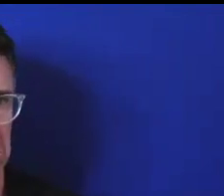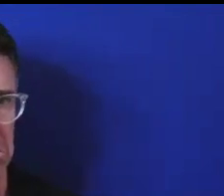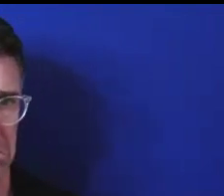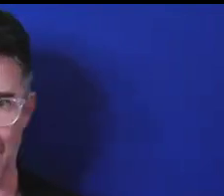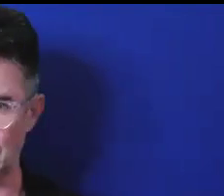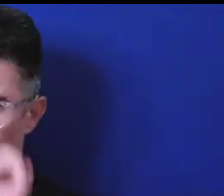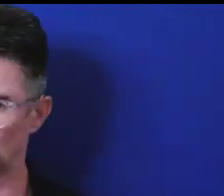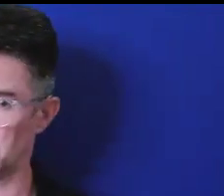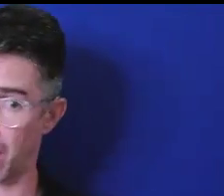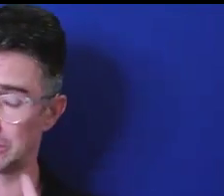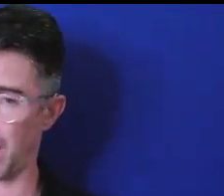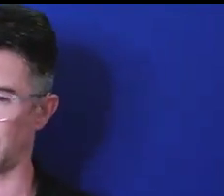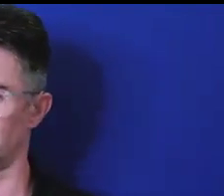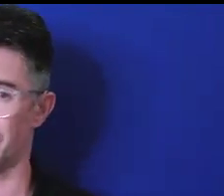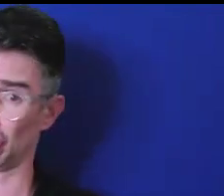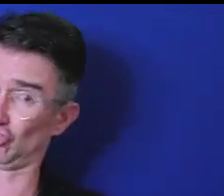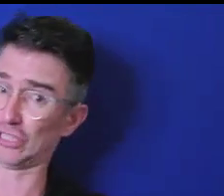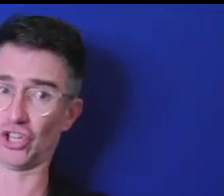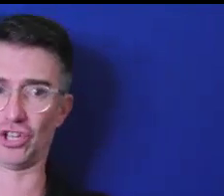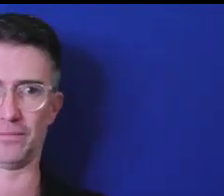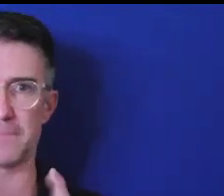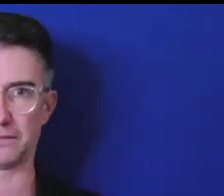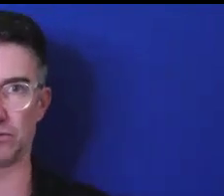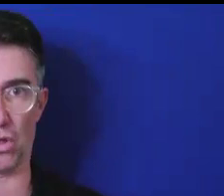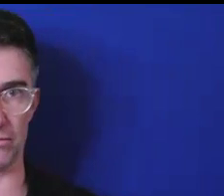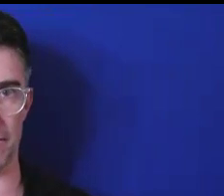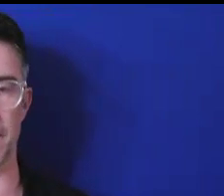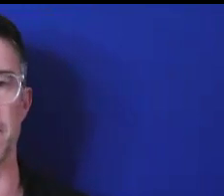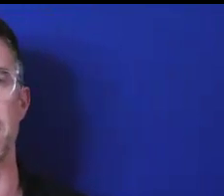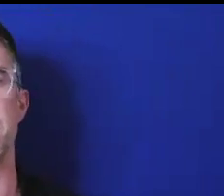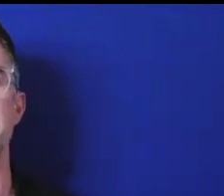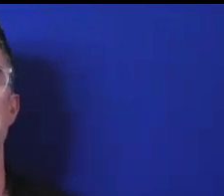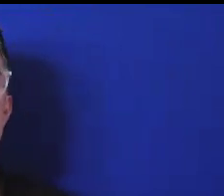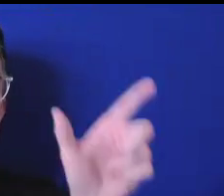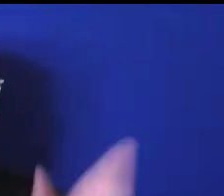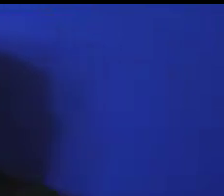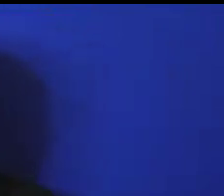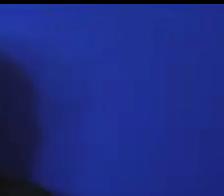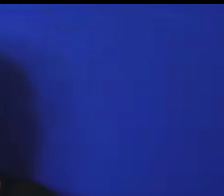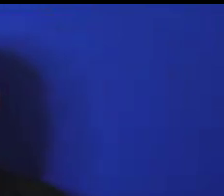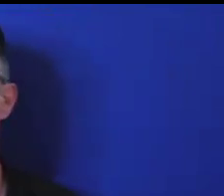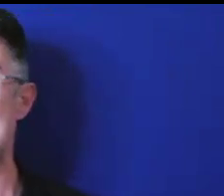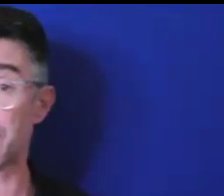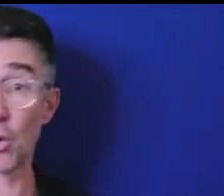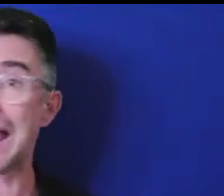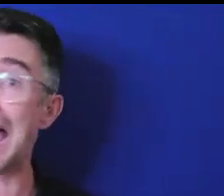Thank you very much, Alec. Actually, in Cambodia, it started with the first